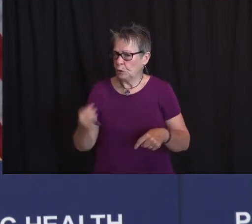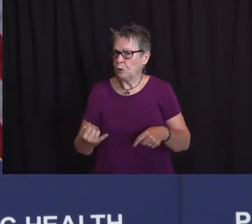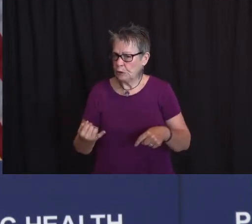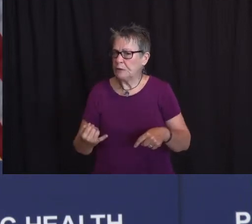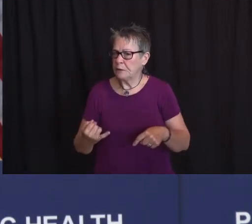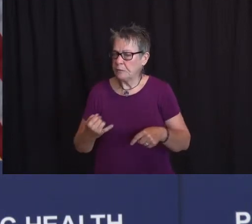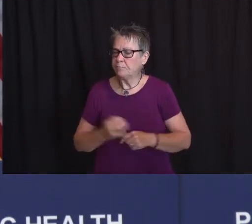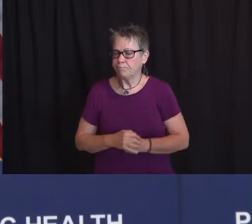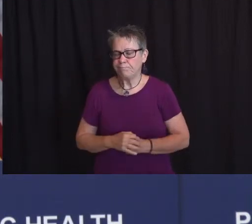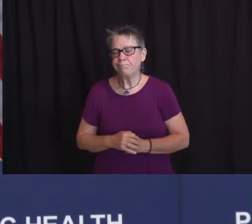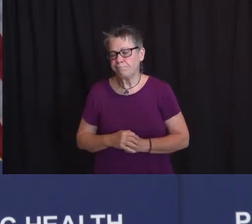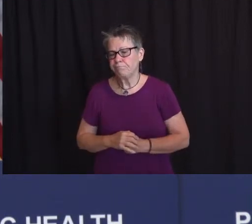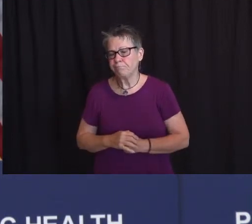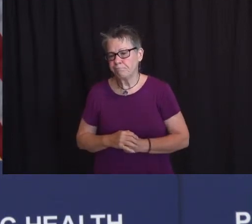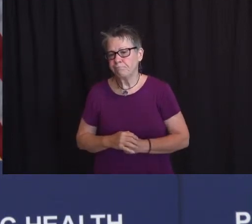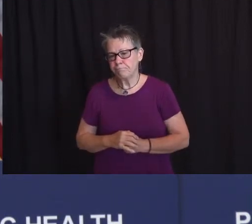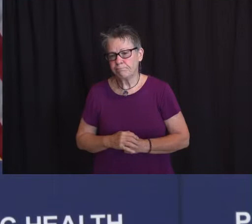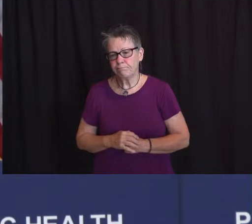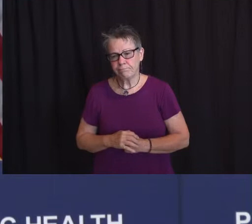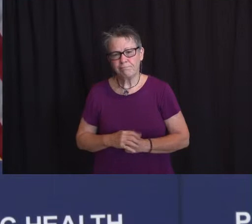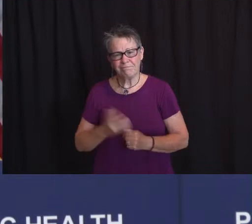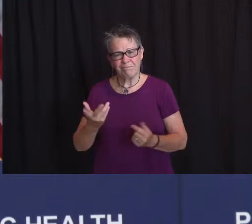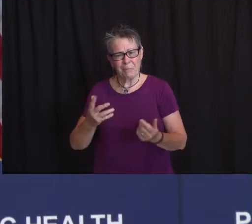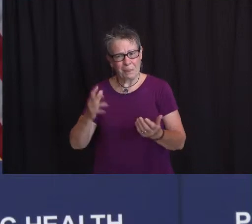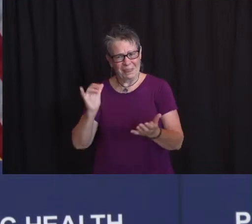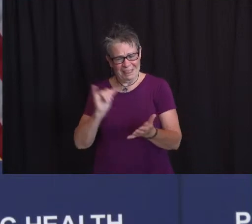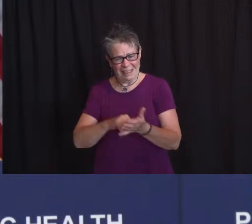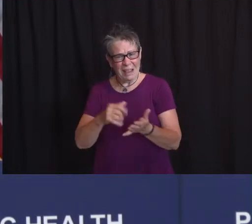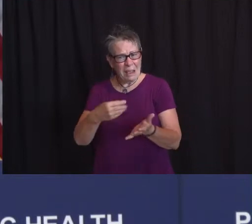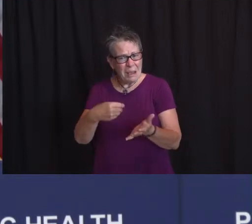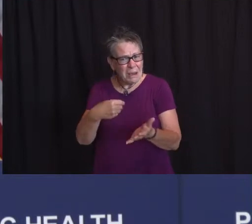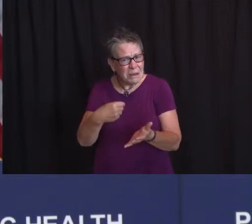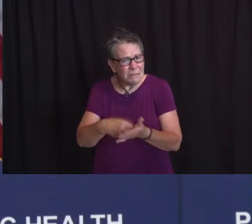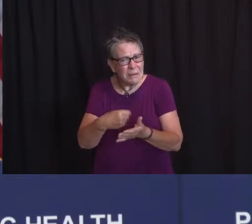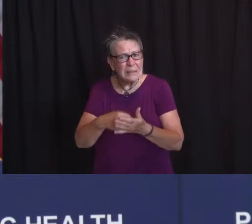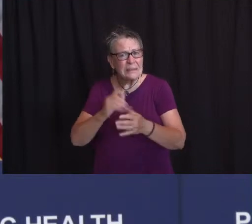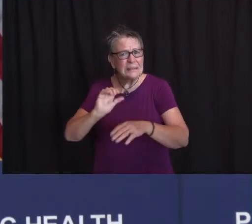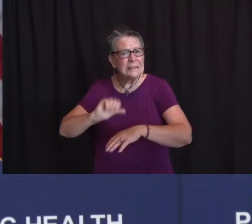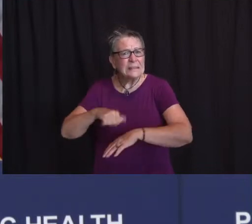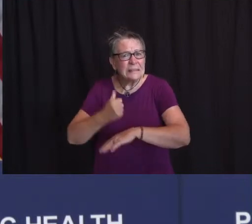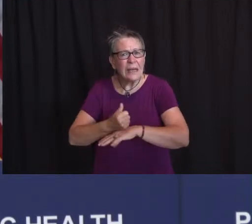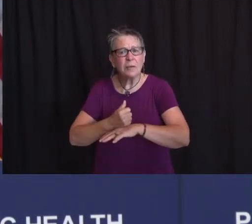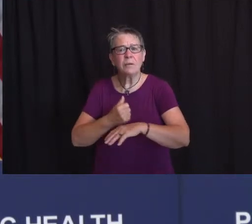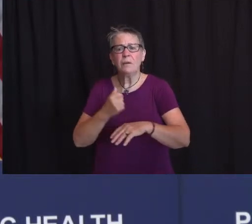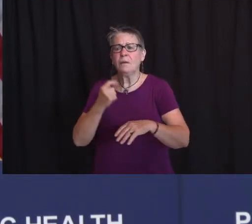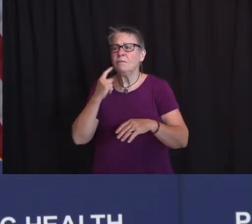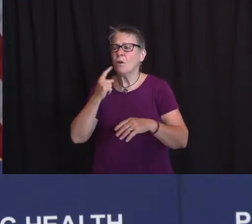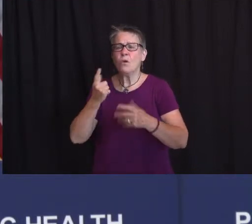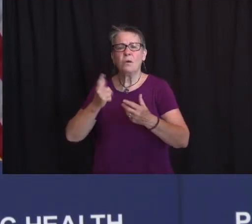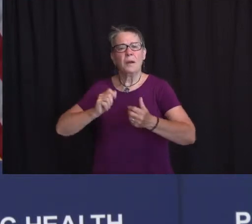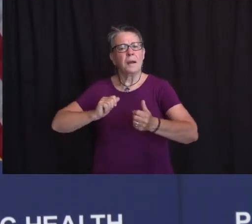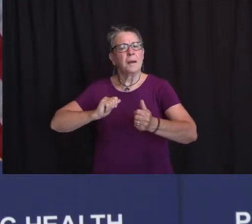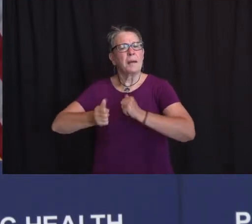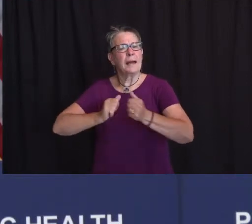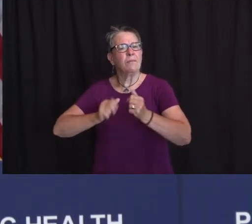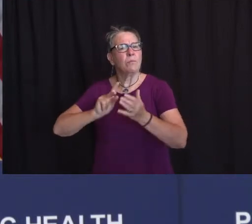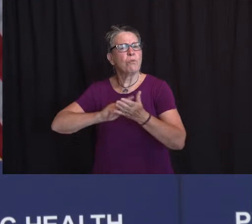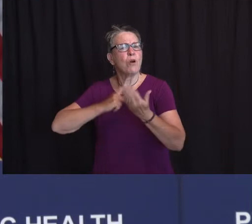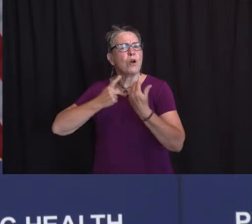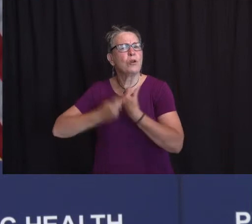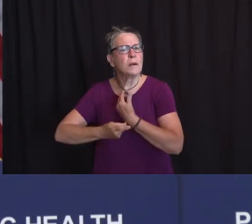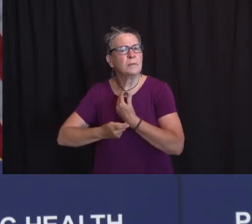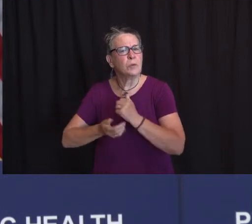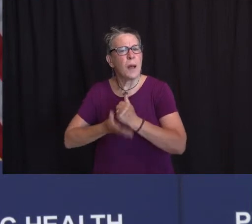Funding to establish a competitive grant process called the Opportunity Meets Innovation Challenge to implement vetted